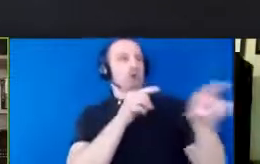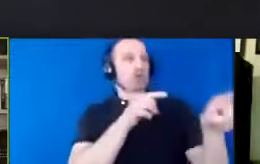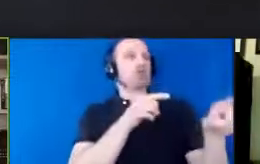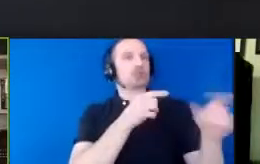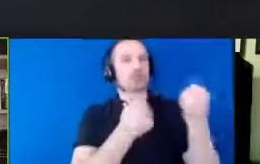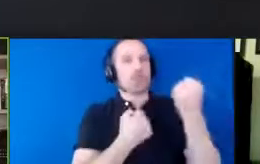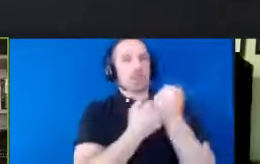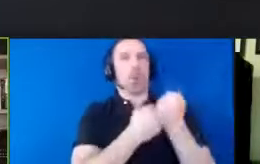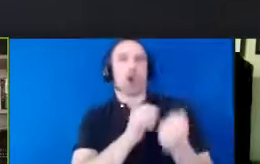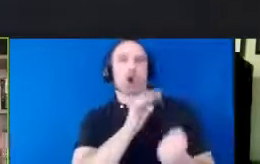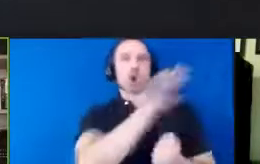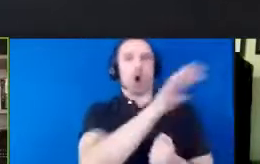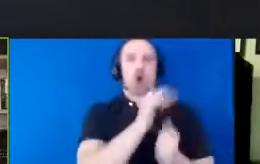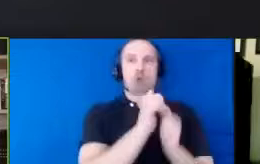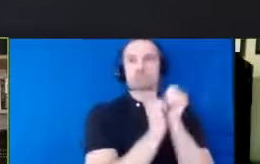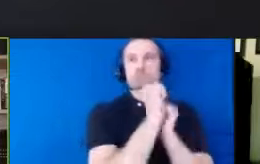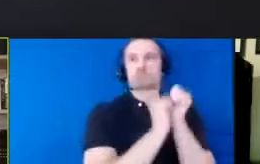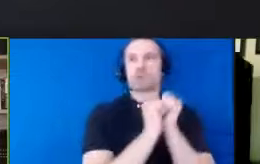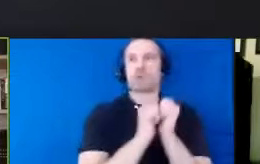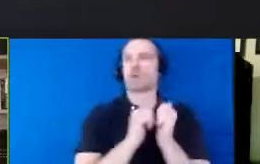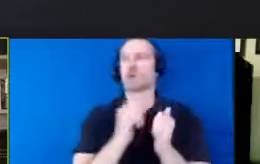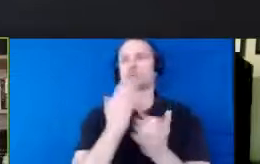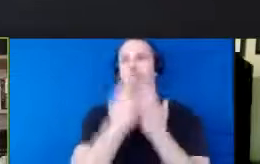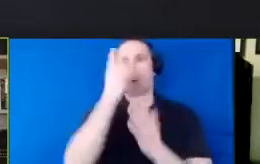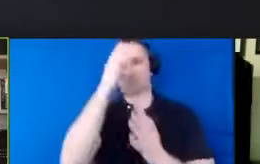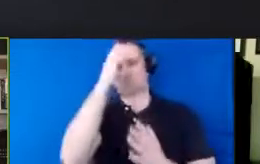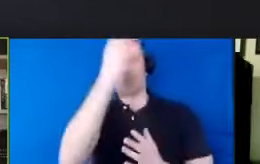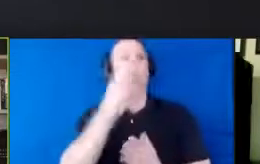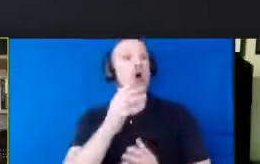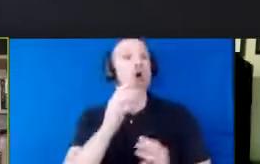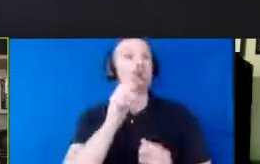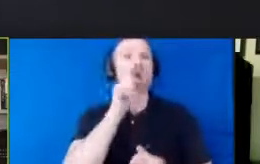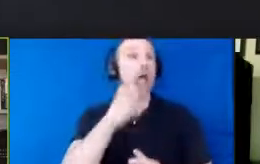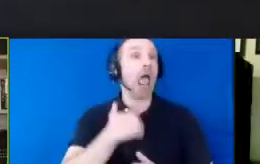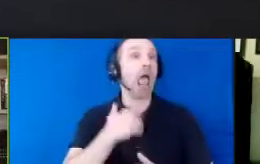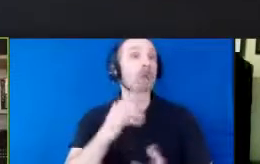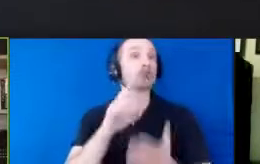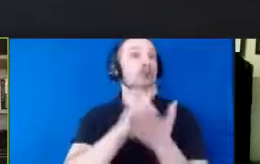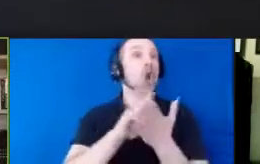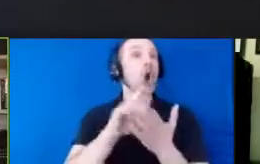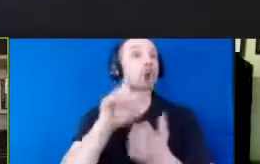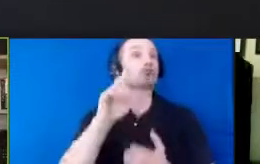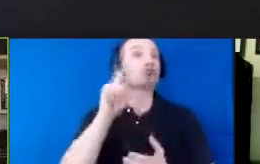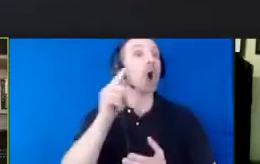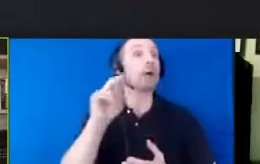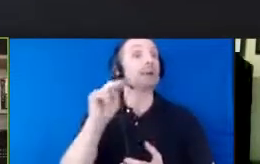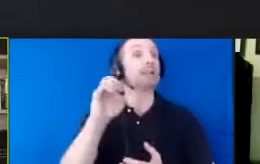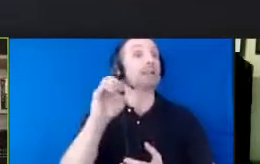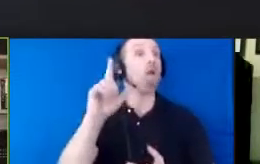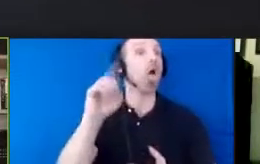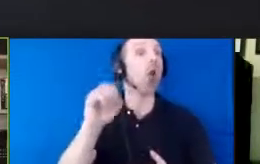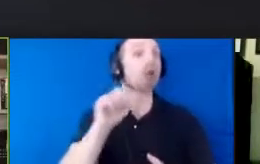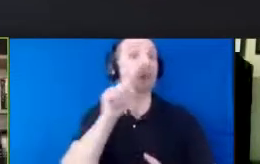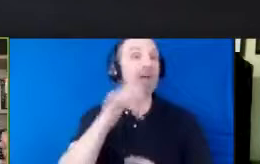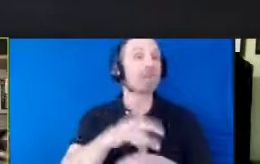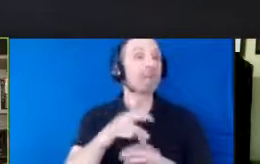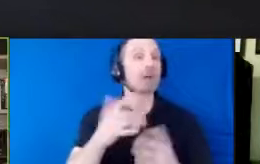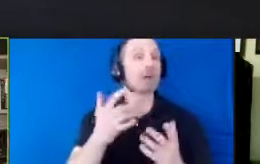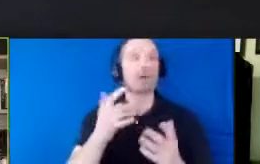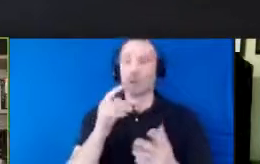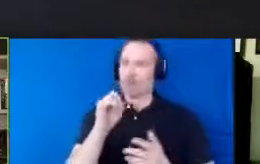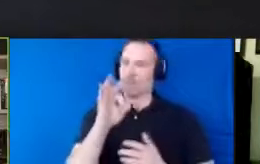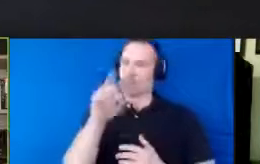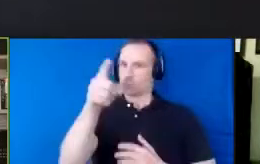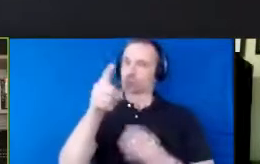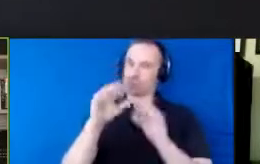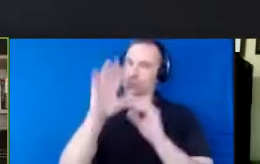oh, you shouldn't have drug needles, and if you're an organization that counsels people on,